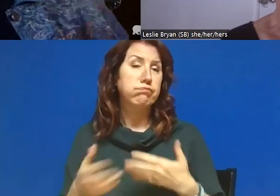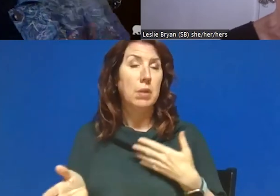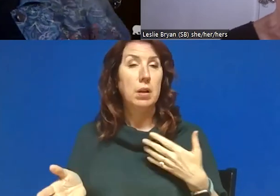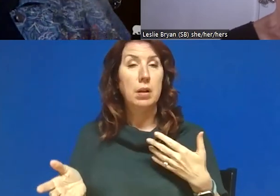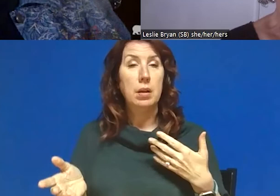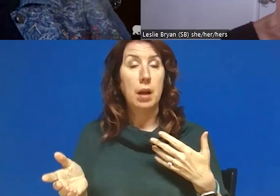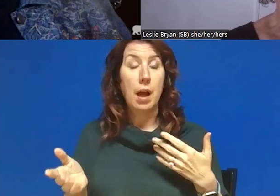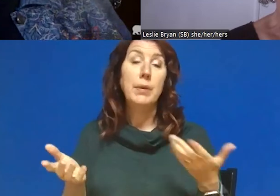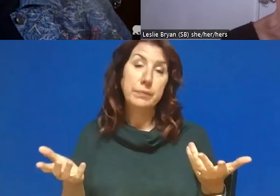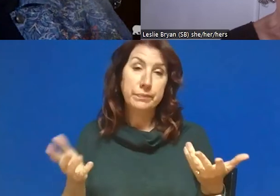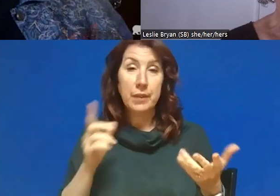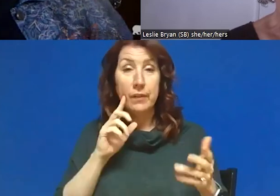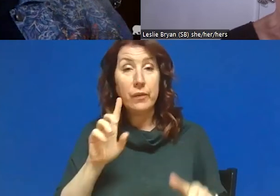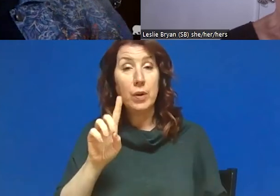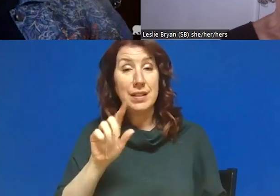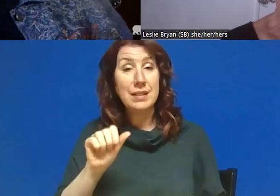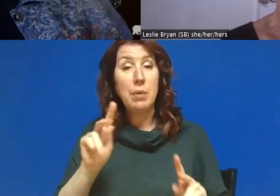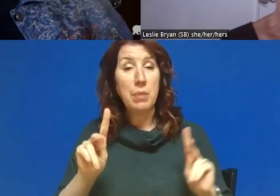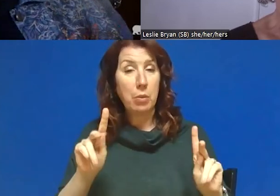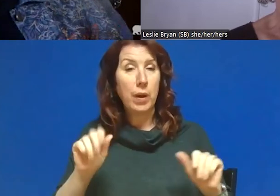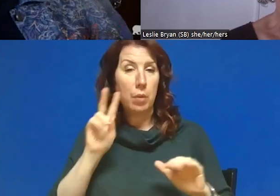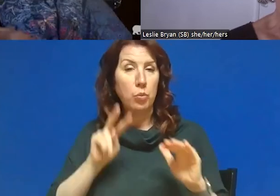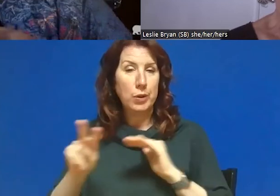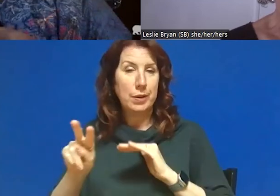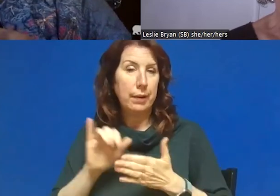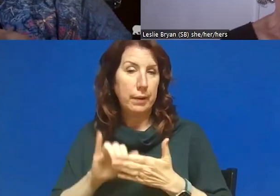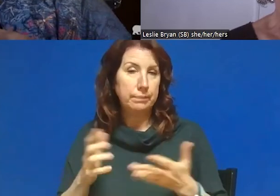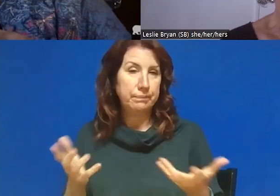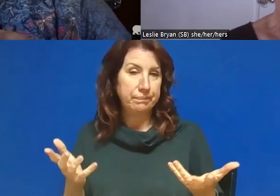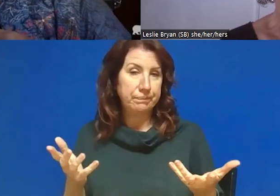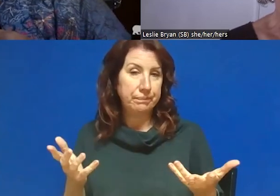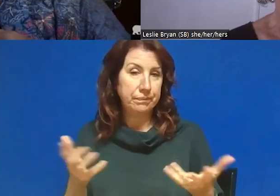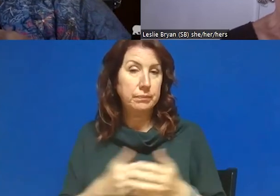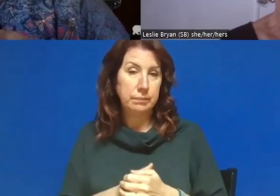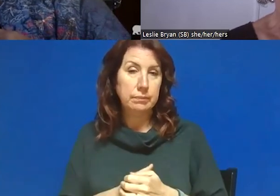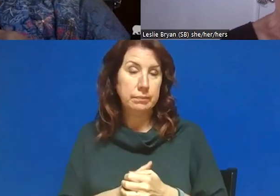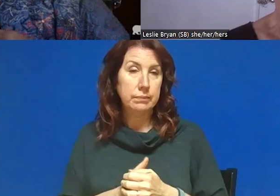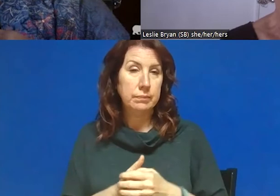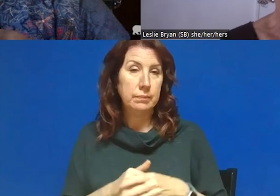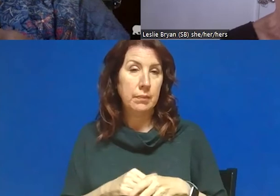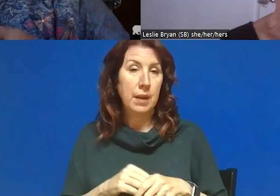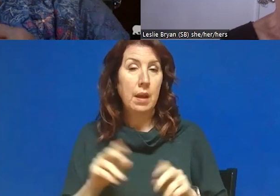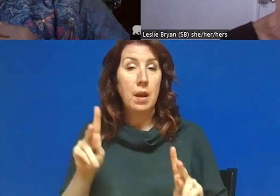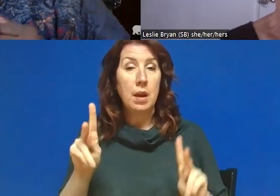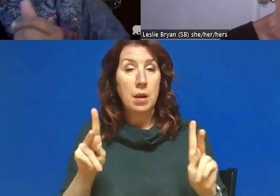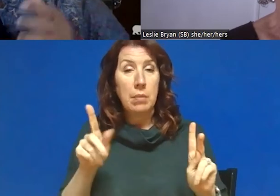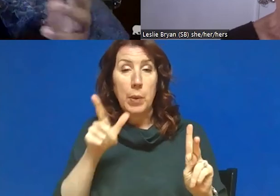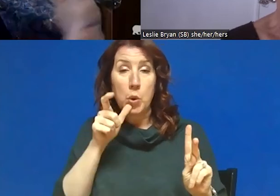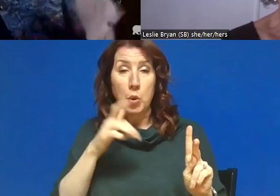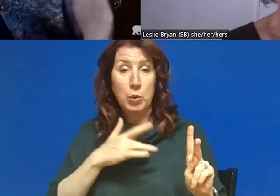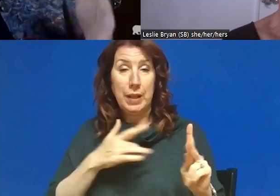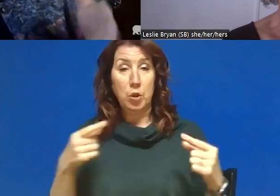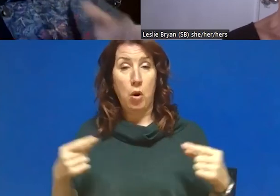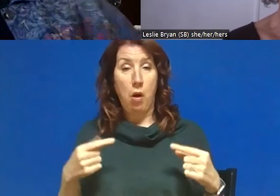very predictable for disabled people, because the people most likely to harm us are our caregivers and